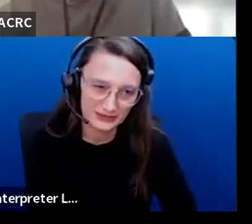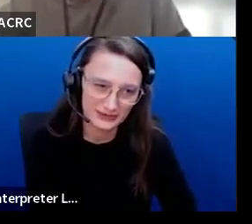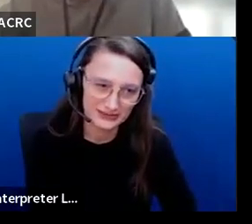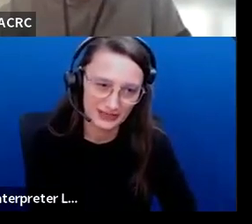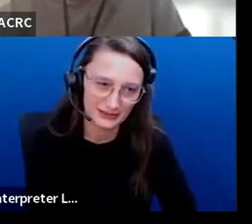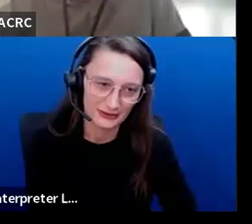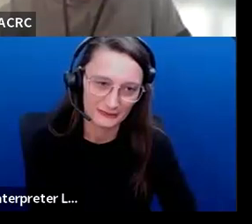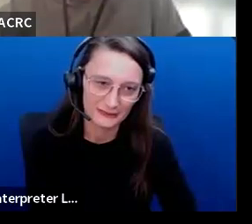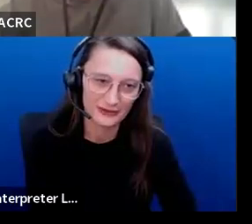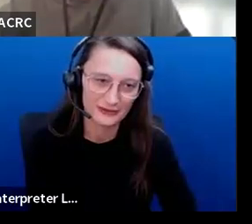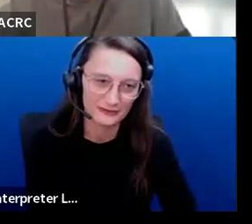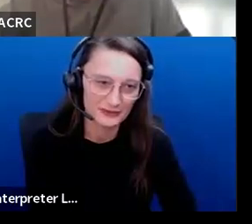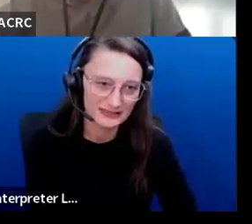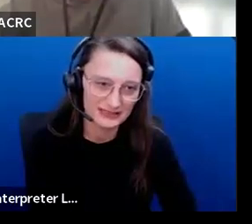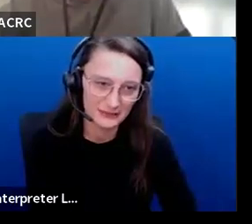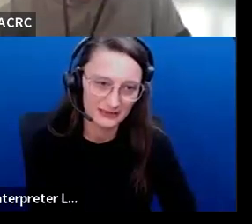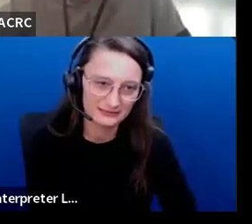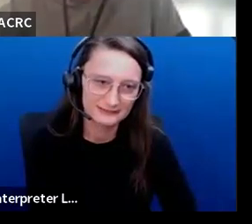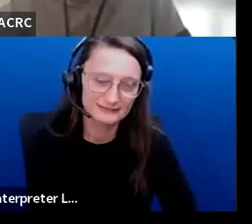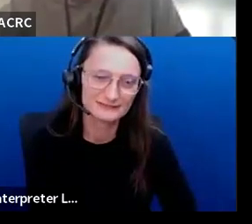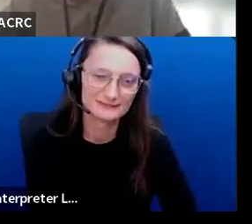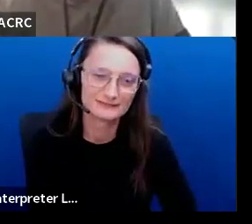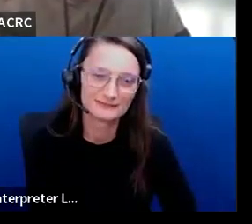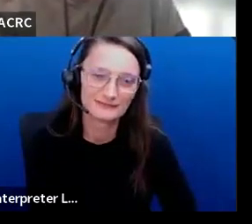ways that you can sign hello. The first one is this way.